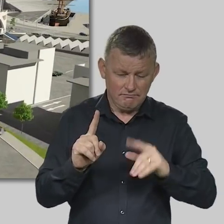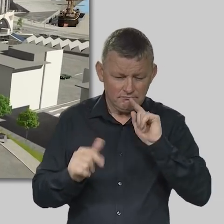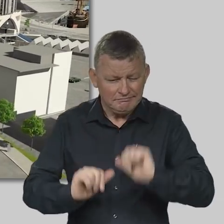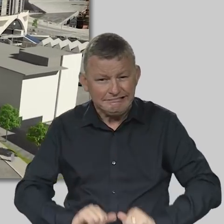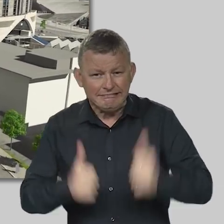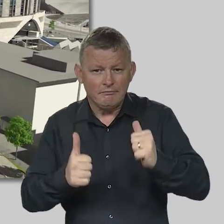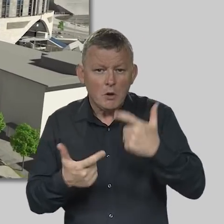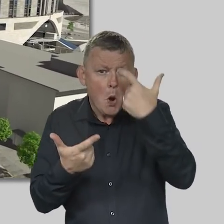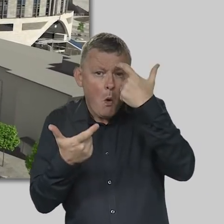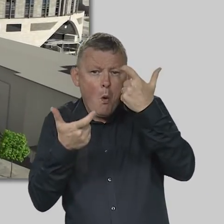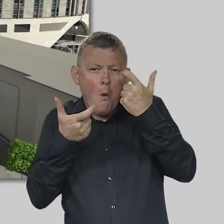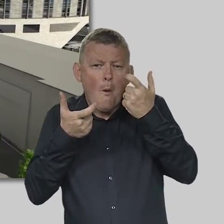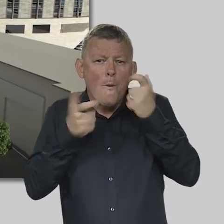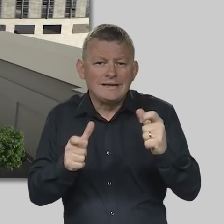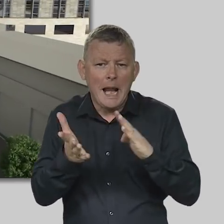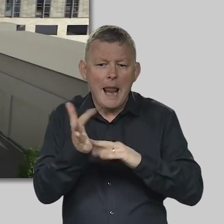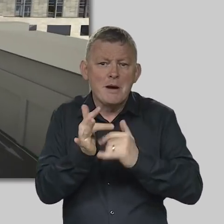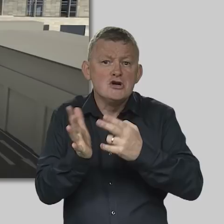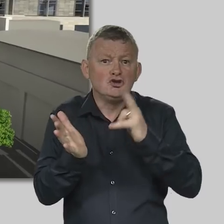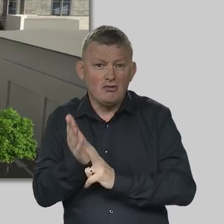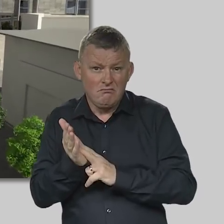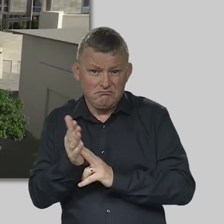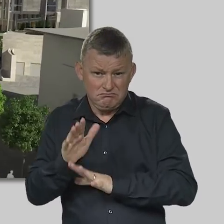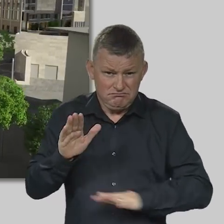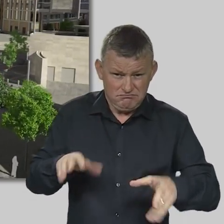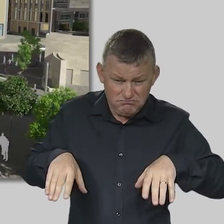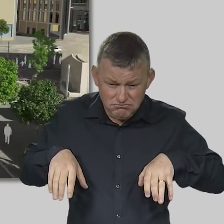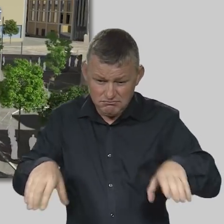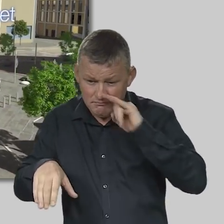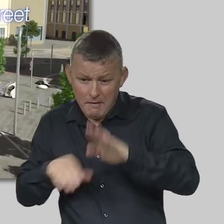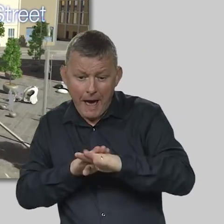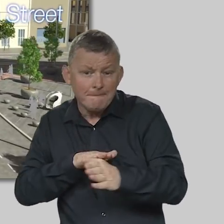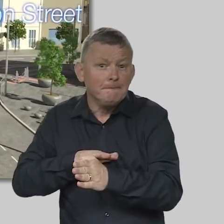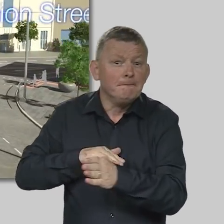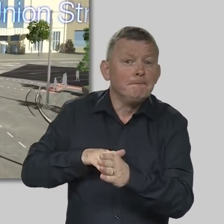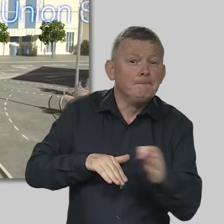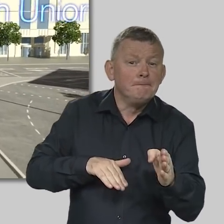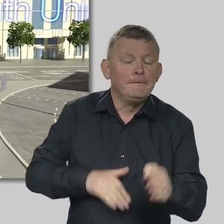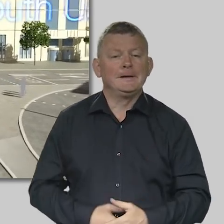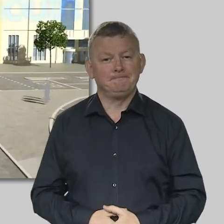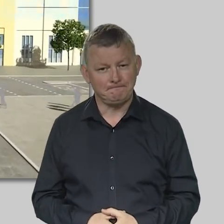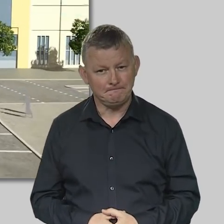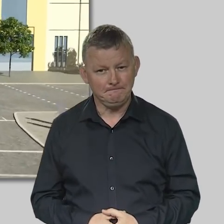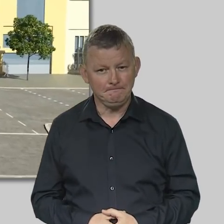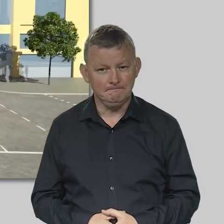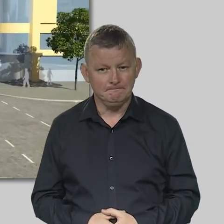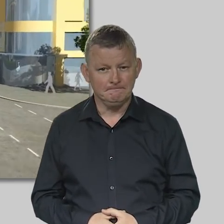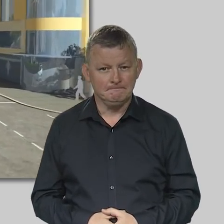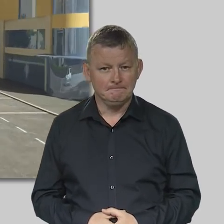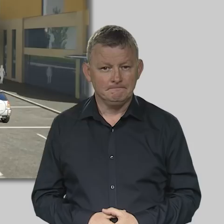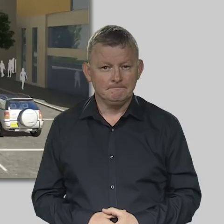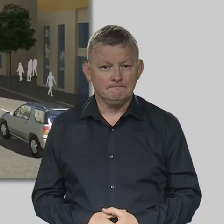Central Waterfront, with Malmaison Boutique Hotel occupying a prominent corner site on the left.